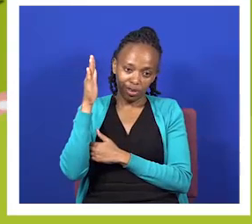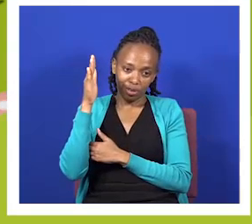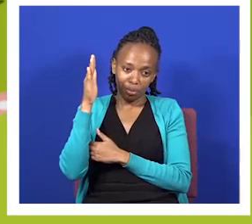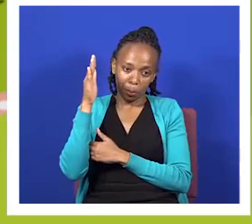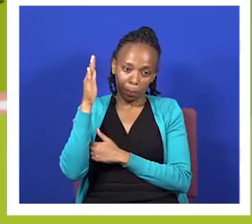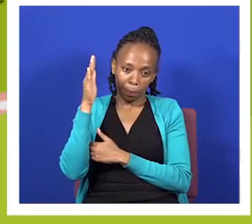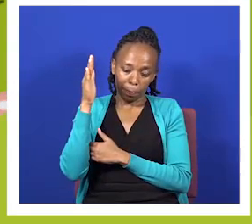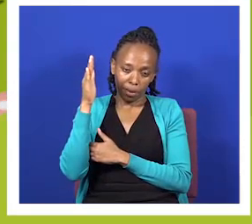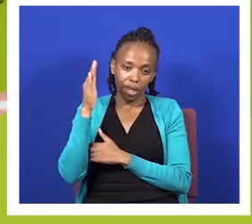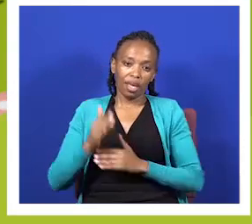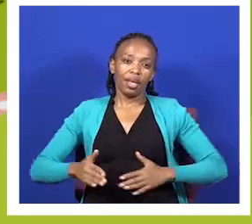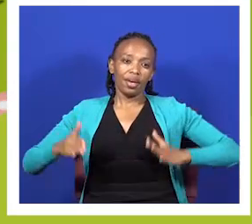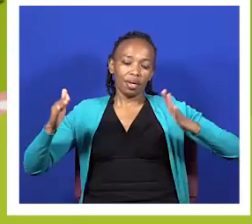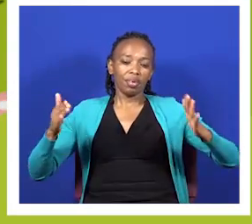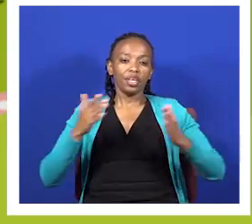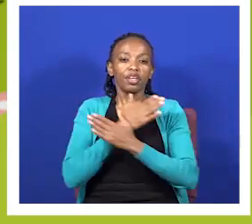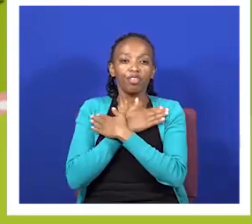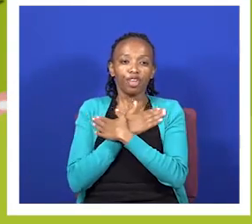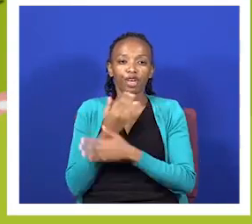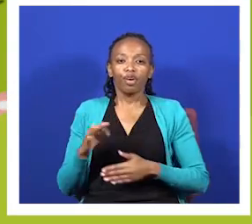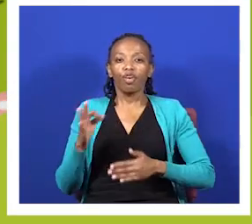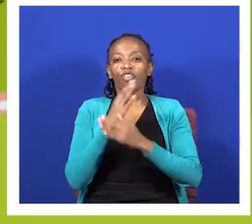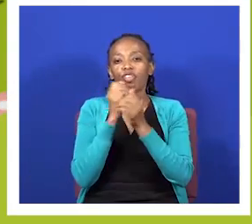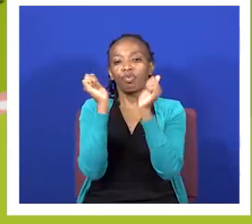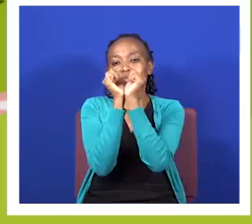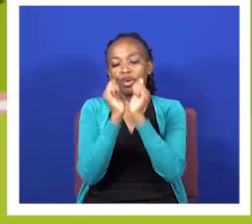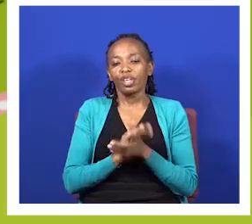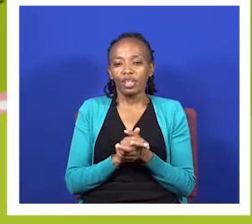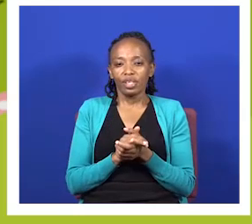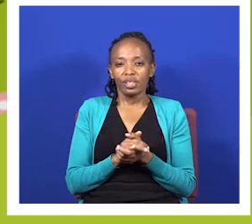a child of God and a great friend of Paul.